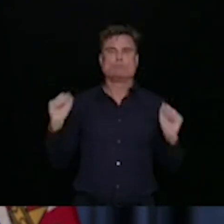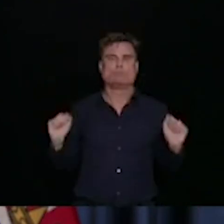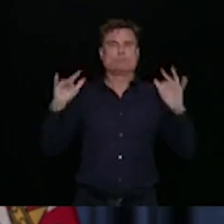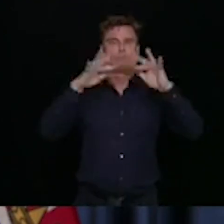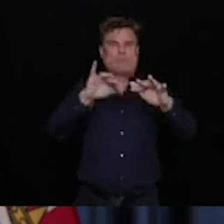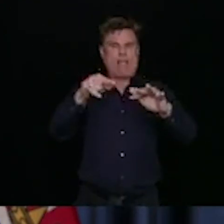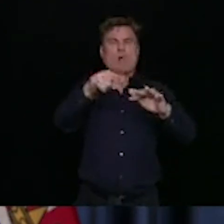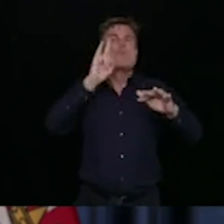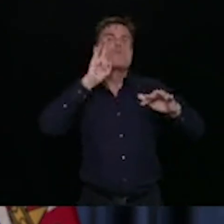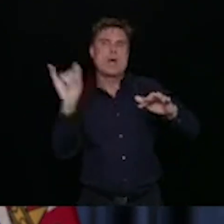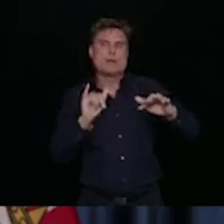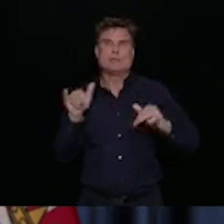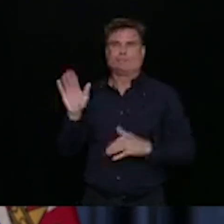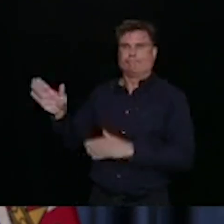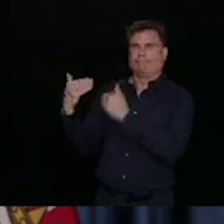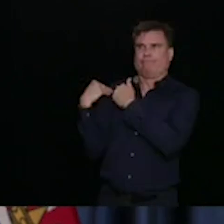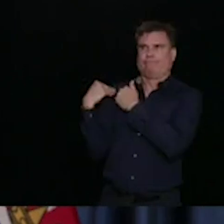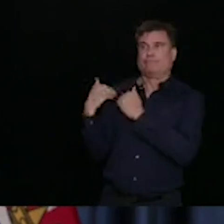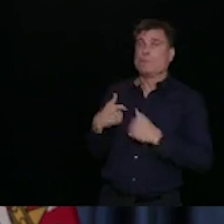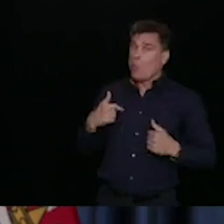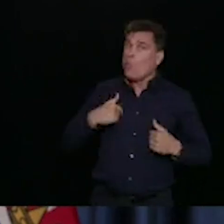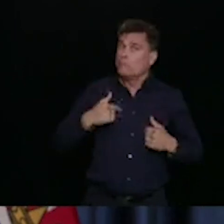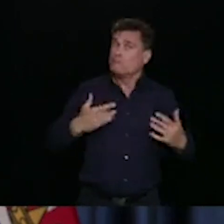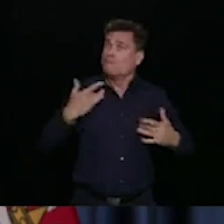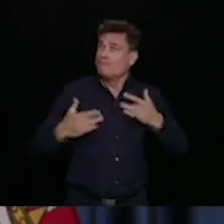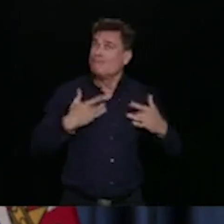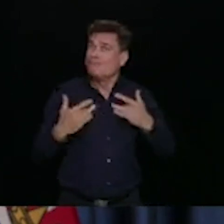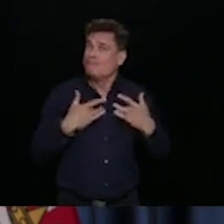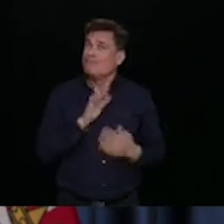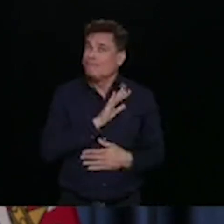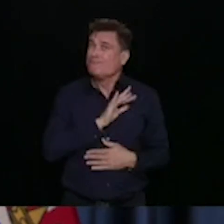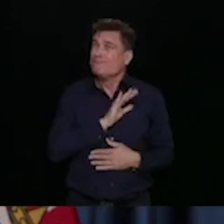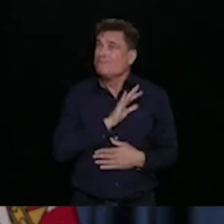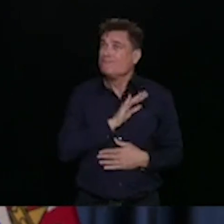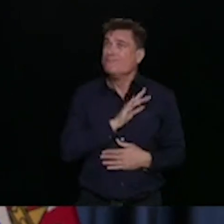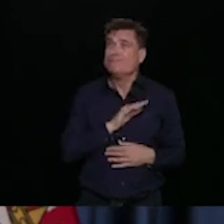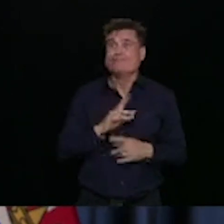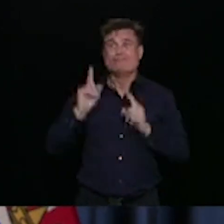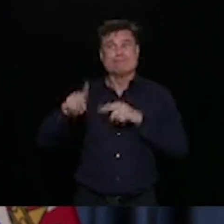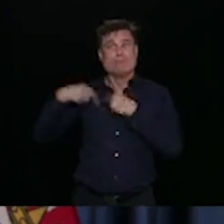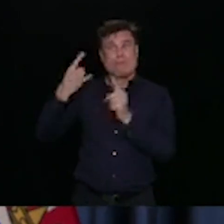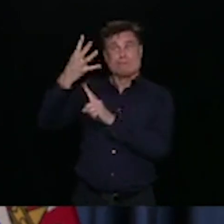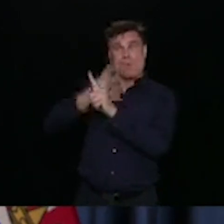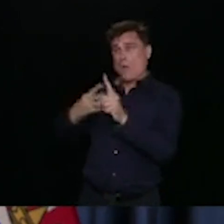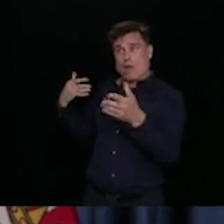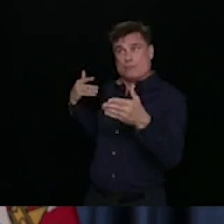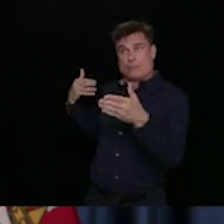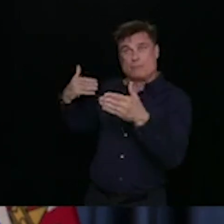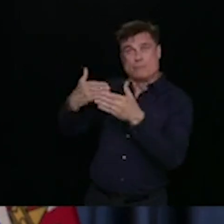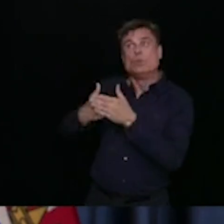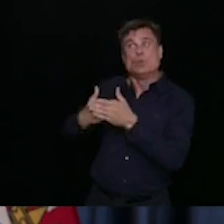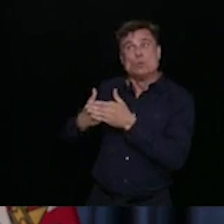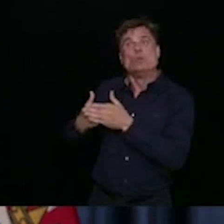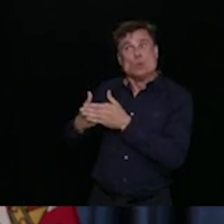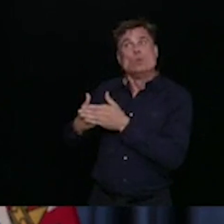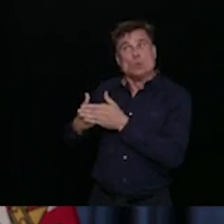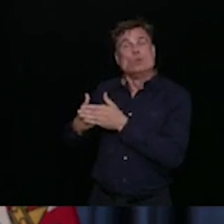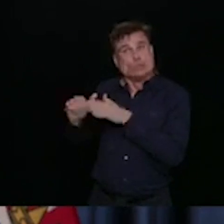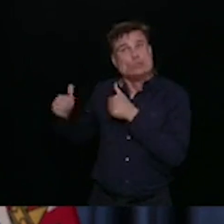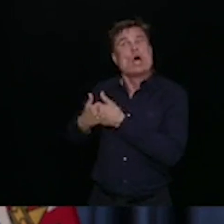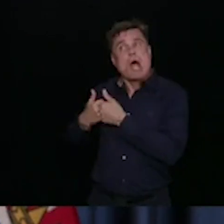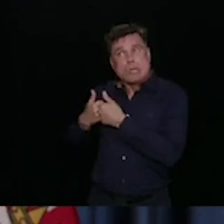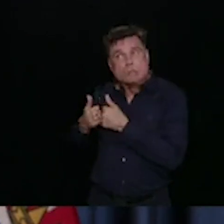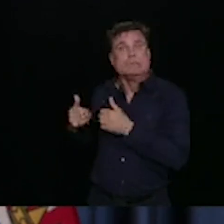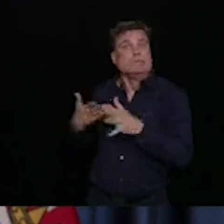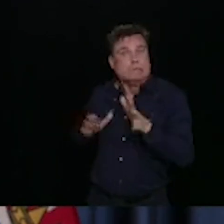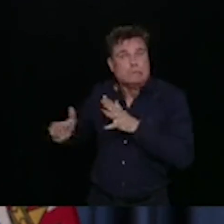So on balance, I'm pretty excited about where we are. I think about the past 4 months have been extremely challenging for British Columbians. We're far from